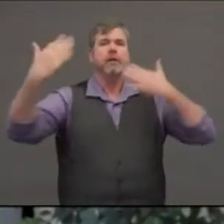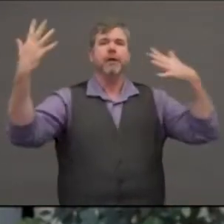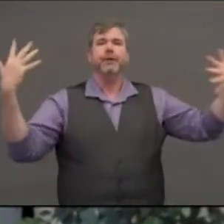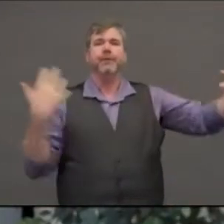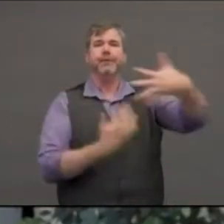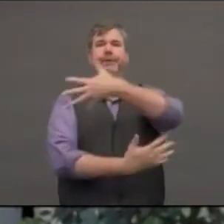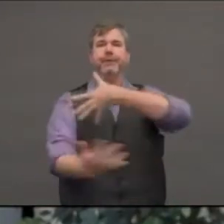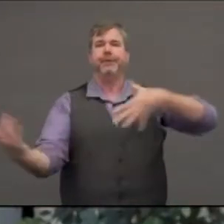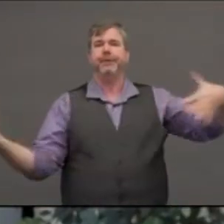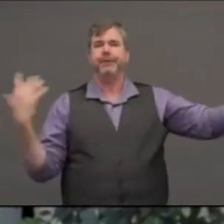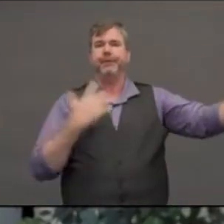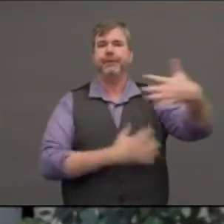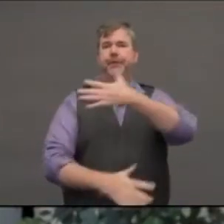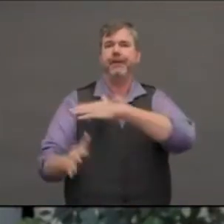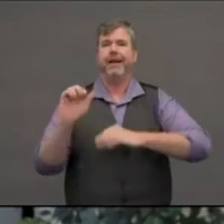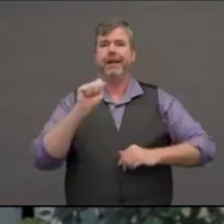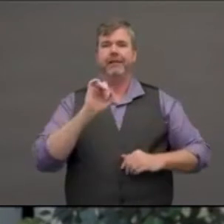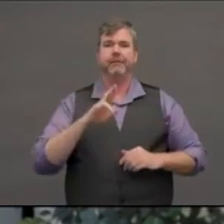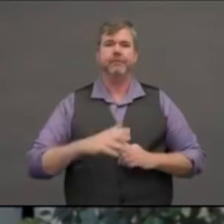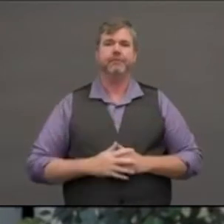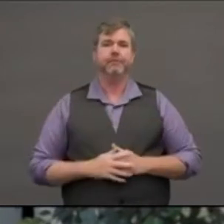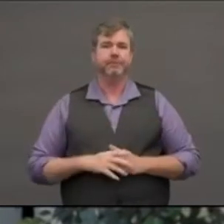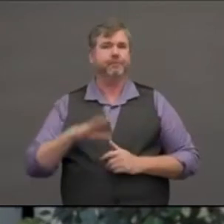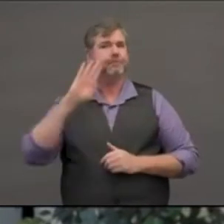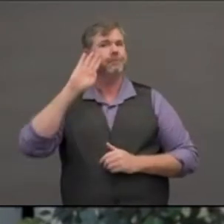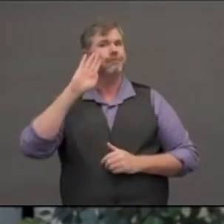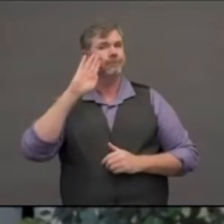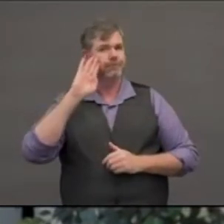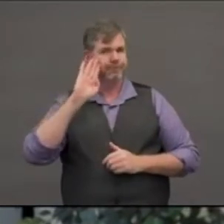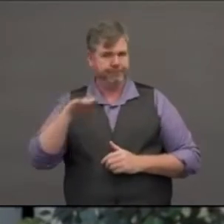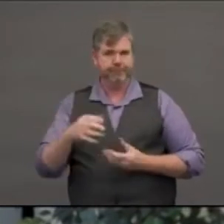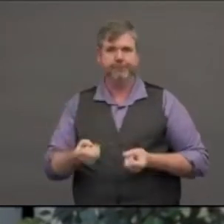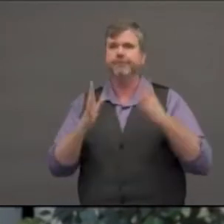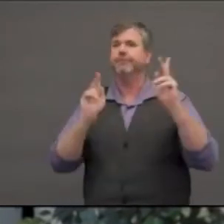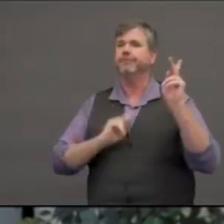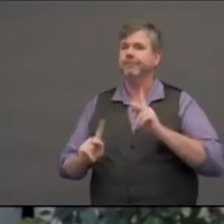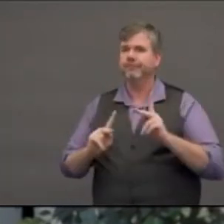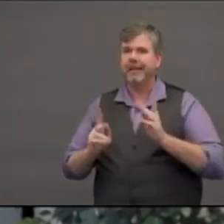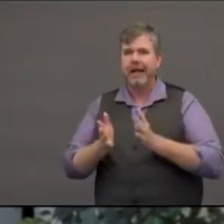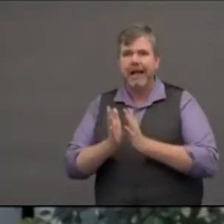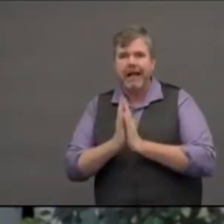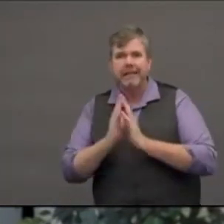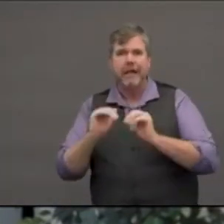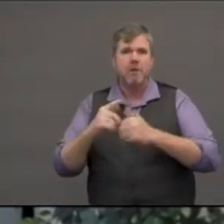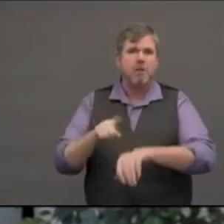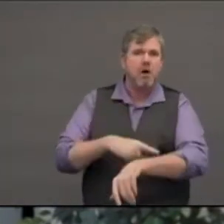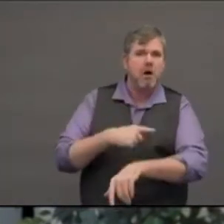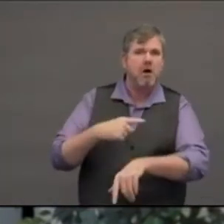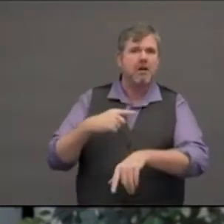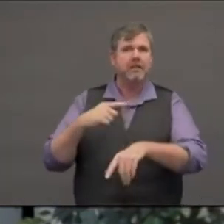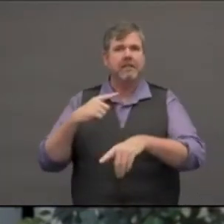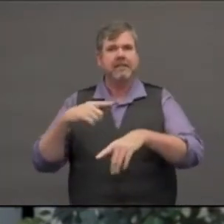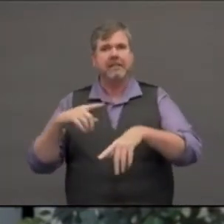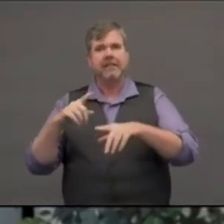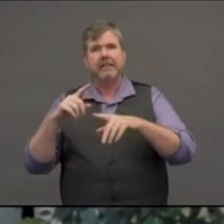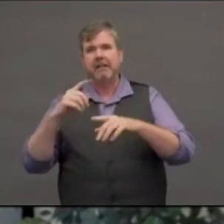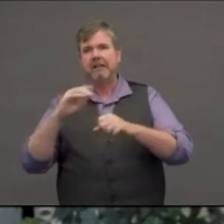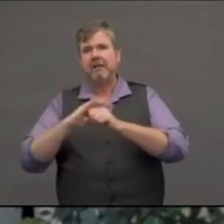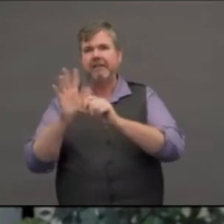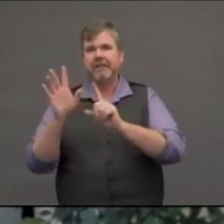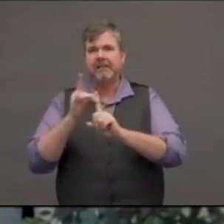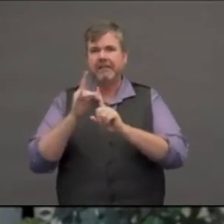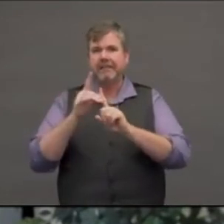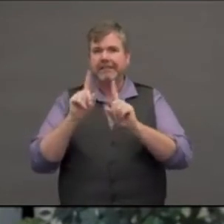are asking questions regarding how long will it take for me to get my test back? So I think it's best to check with your